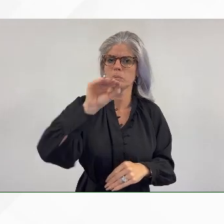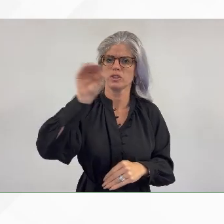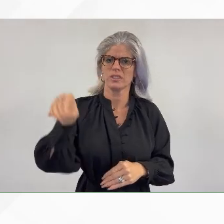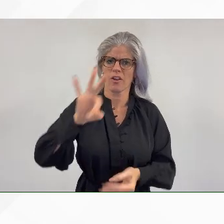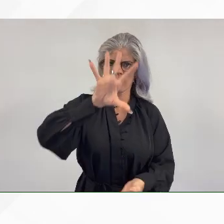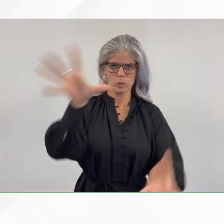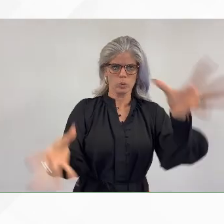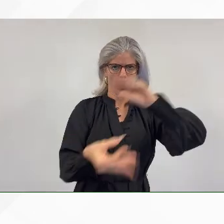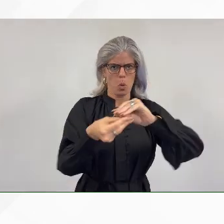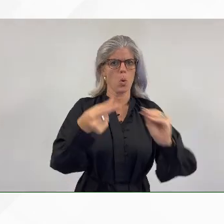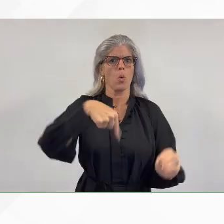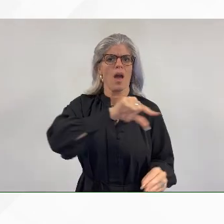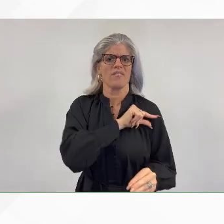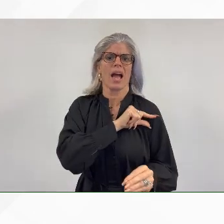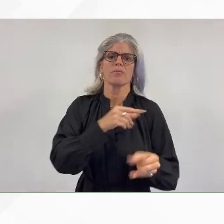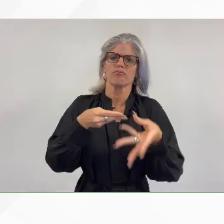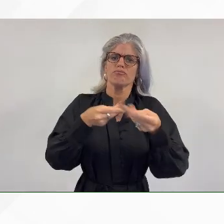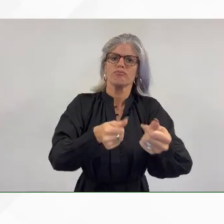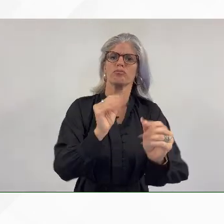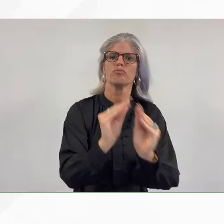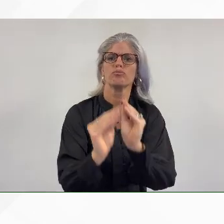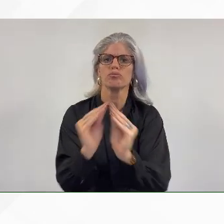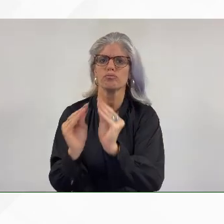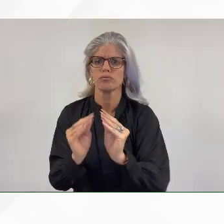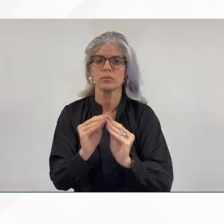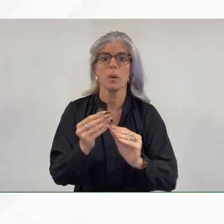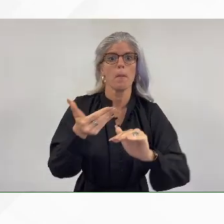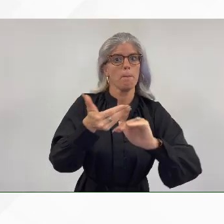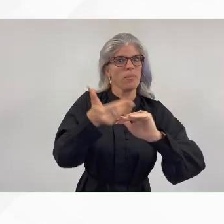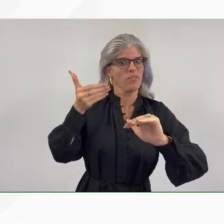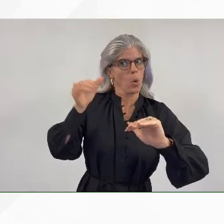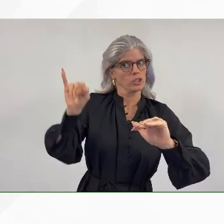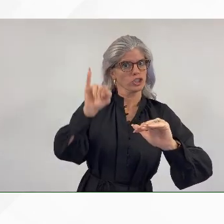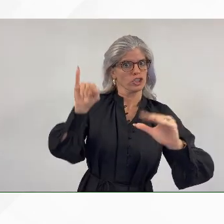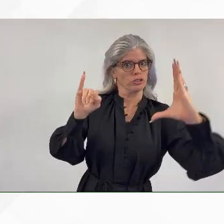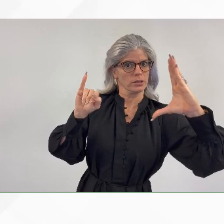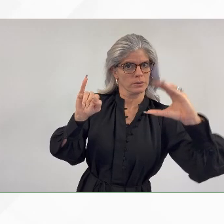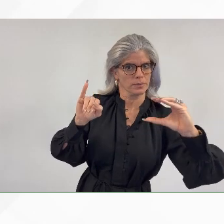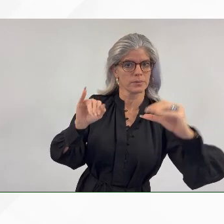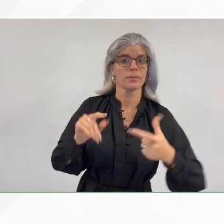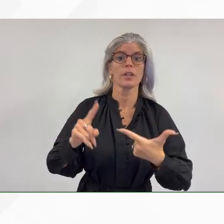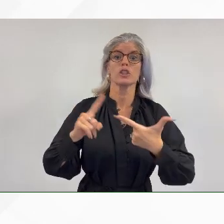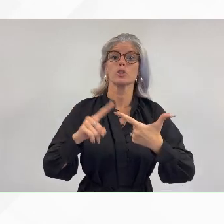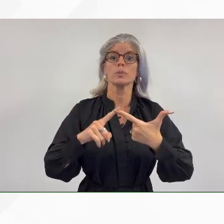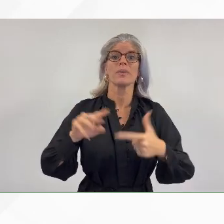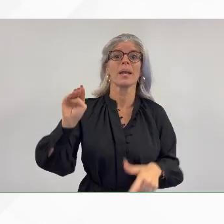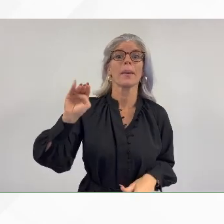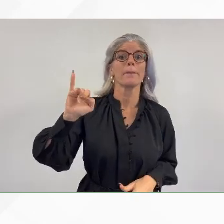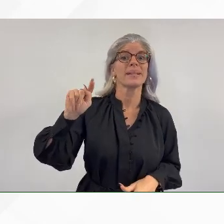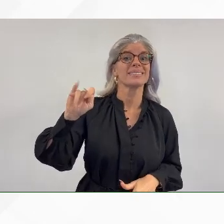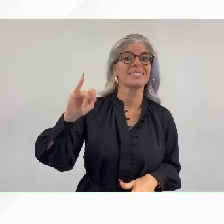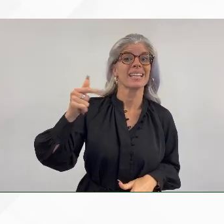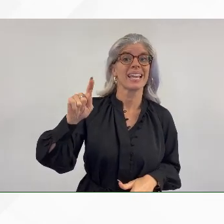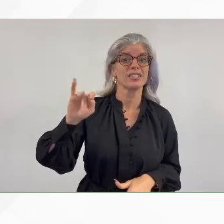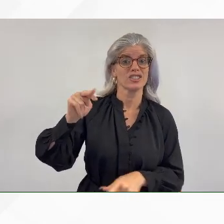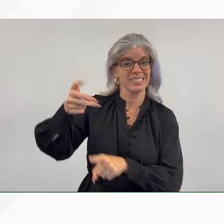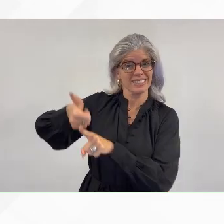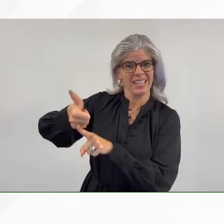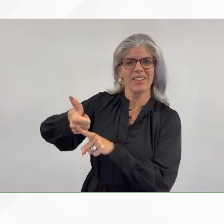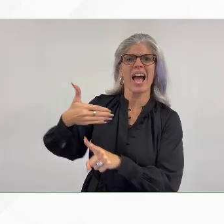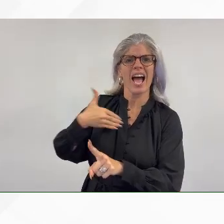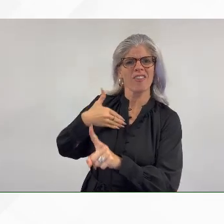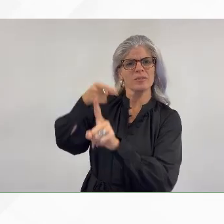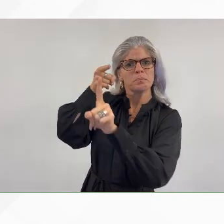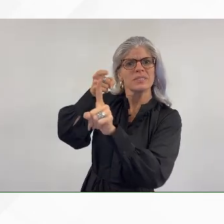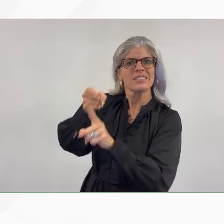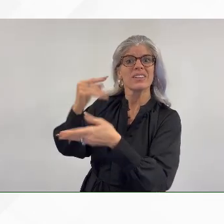demonstrates through an acceptable benefit cost analysis, BCA methodology, that the measure is cost effective. Many